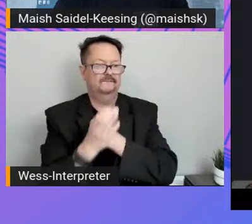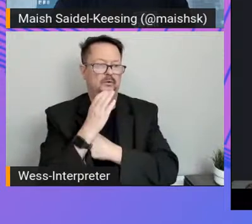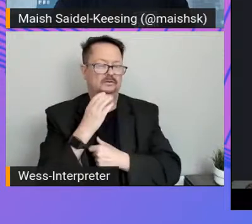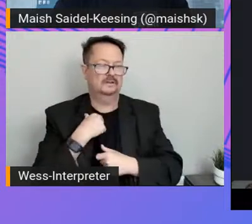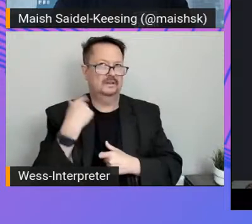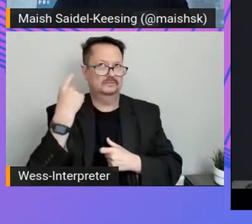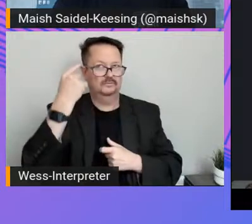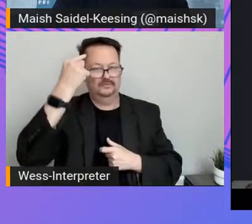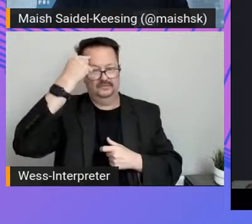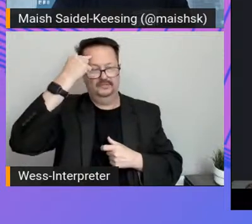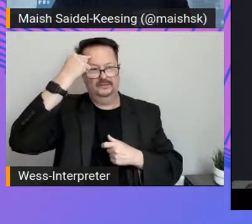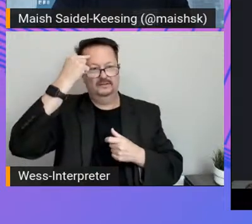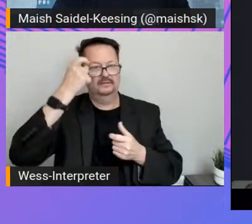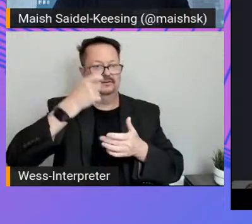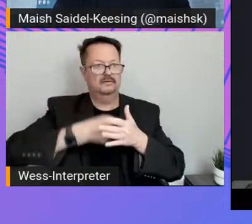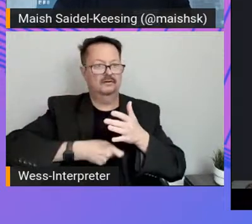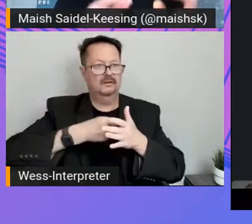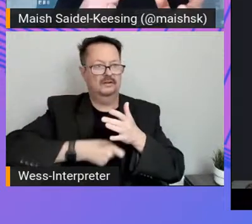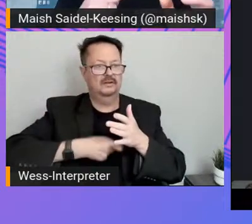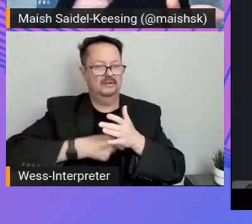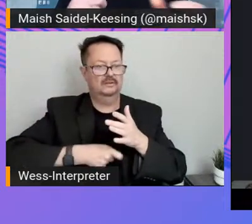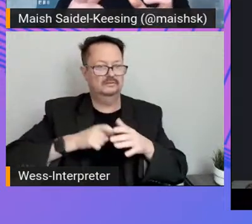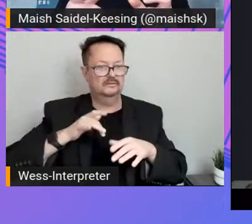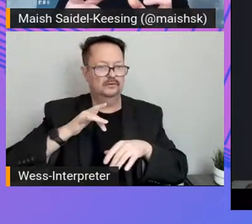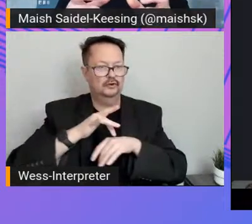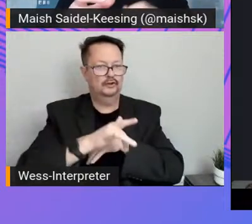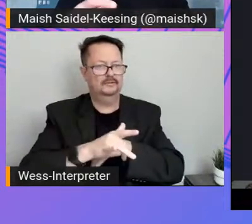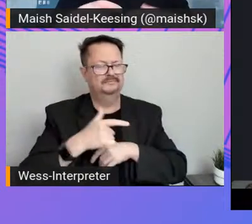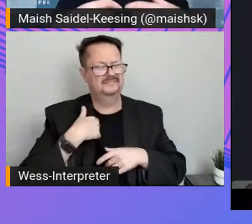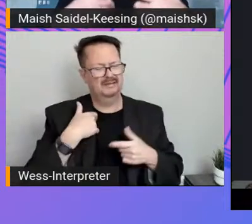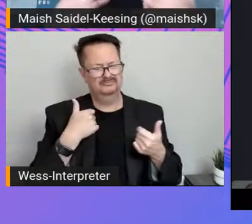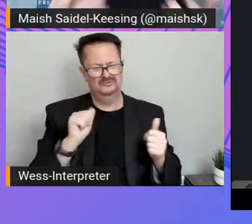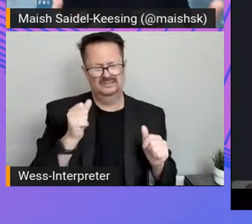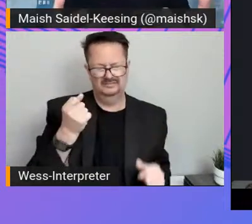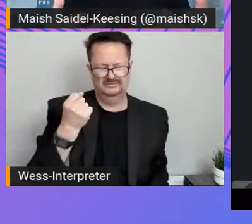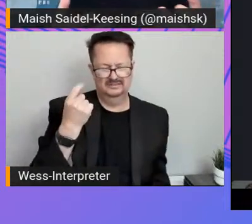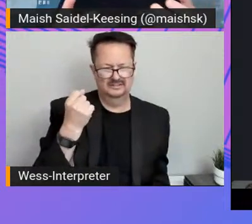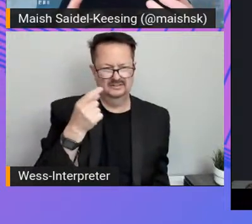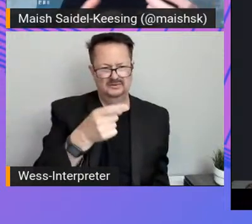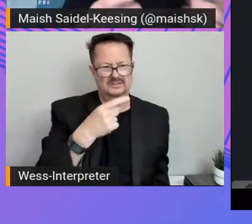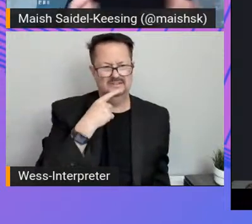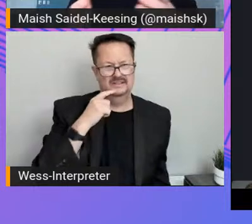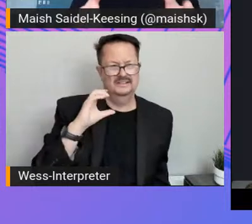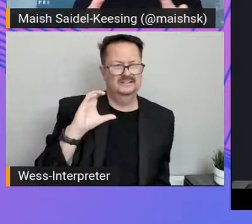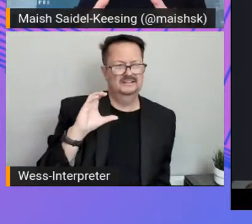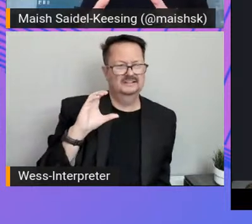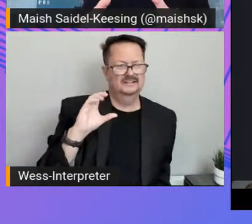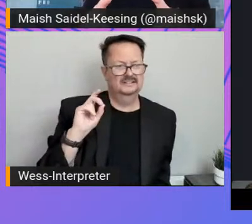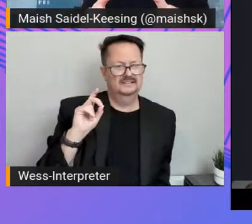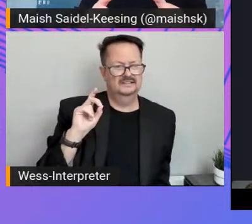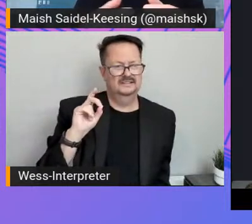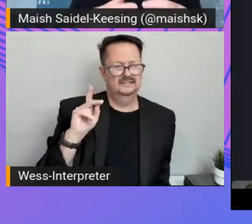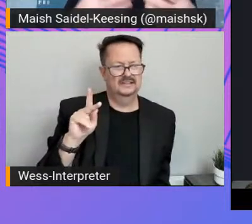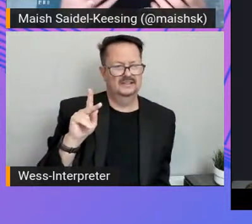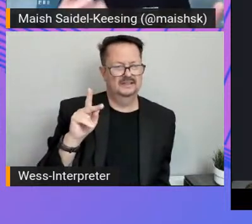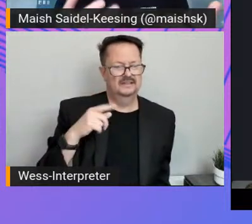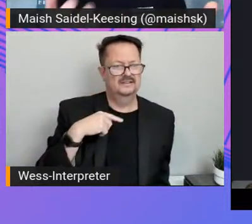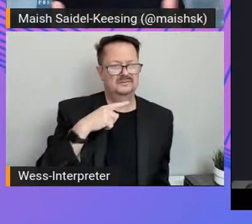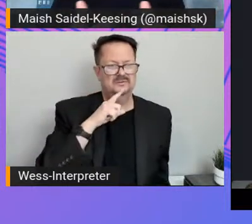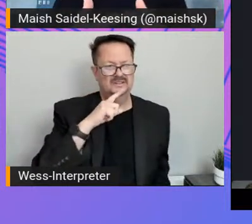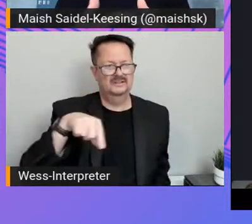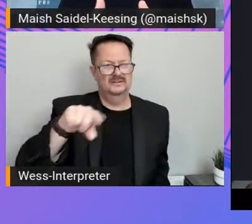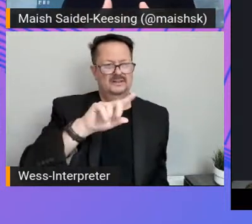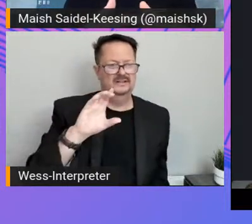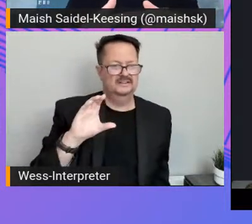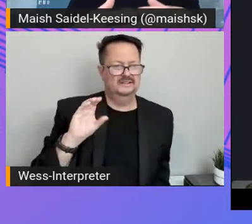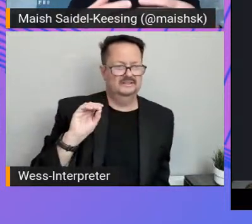early on. And I'm just trying to understand, you said you're using CDK to do this. For those that are not really aware, CDK is the